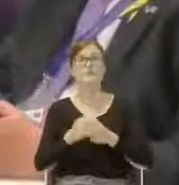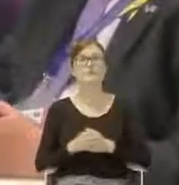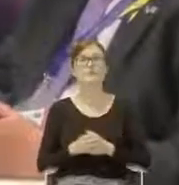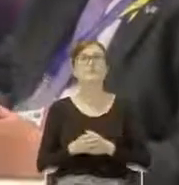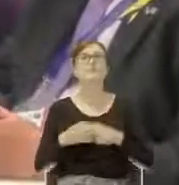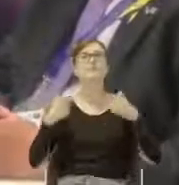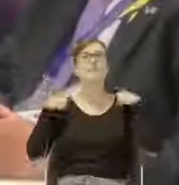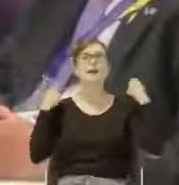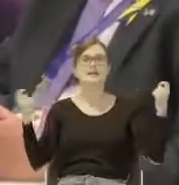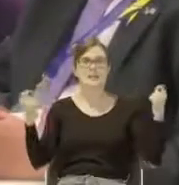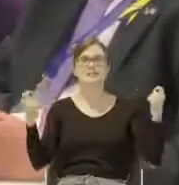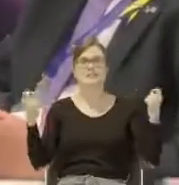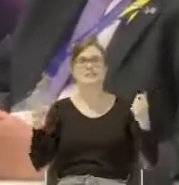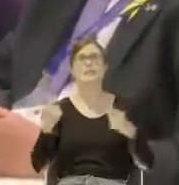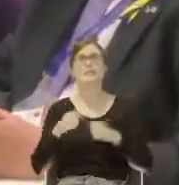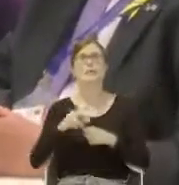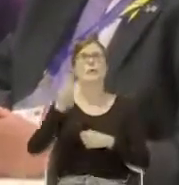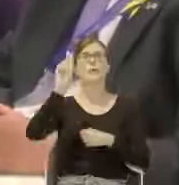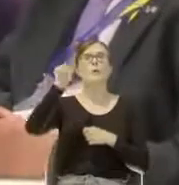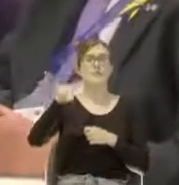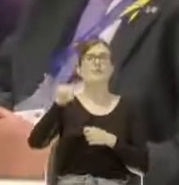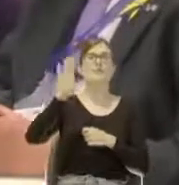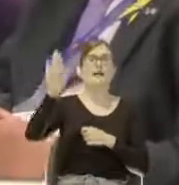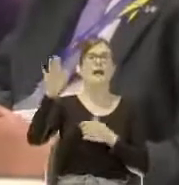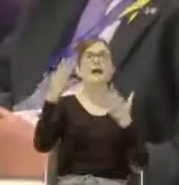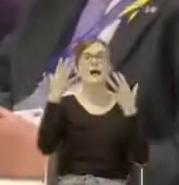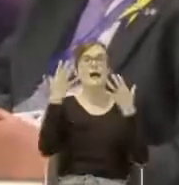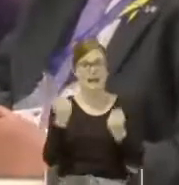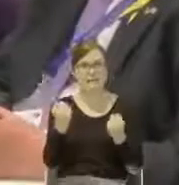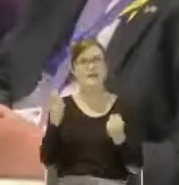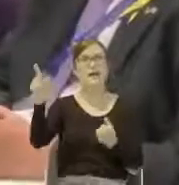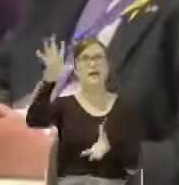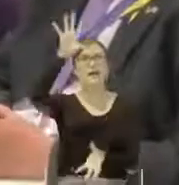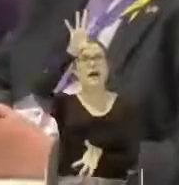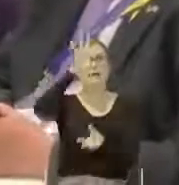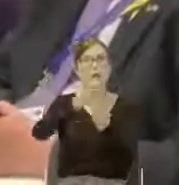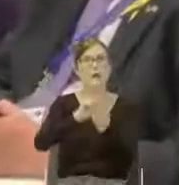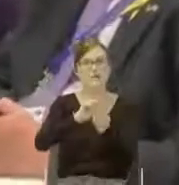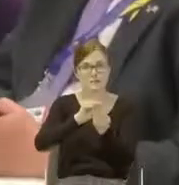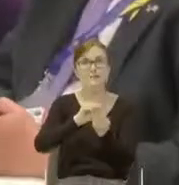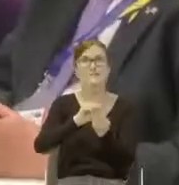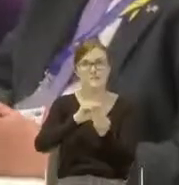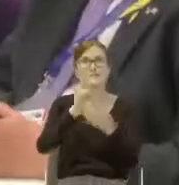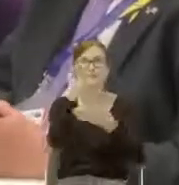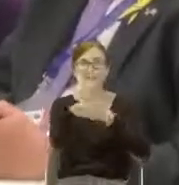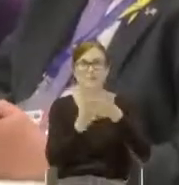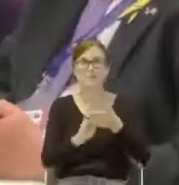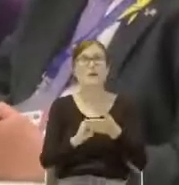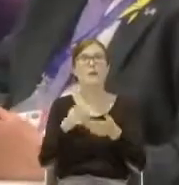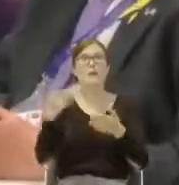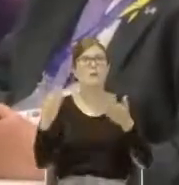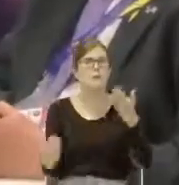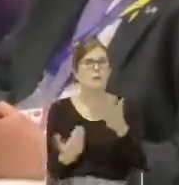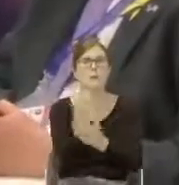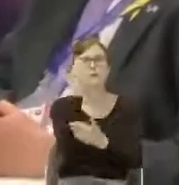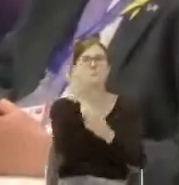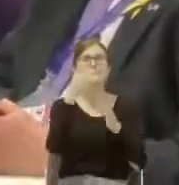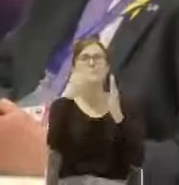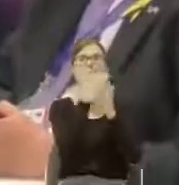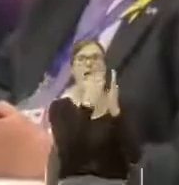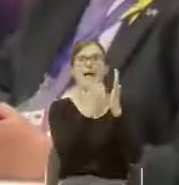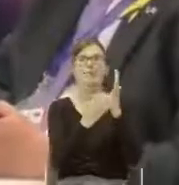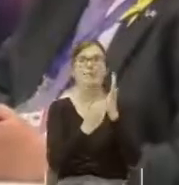Cities, Task Force of Future Cities. And I'm very happy to say that the Common Agenda of Secretary General recognized the role